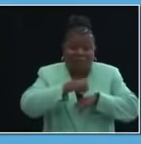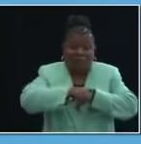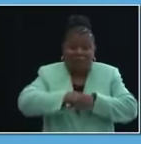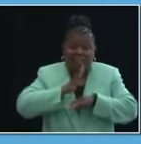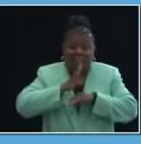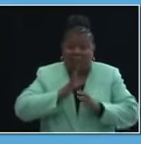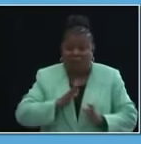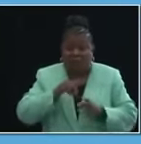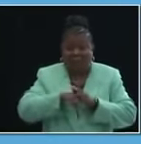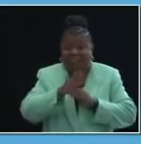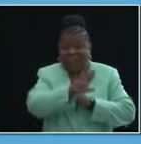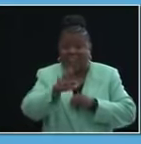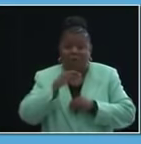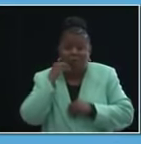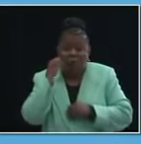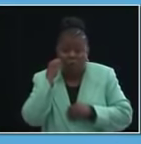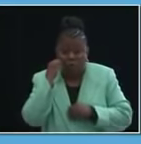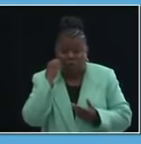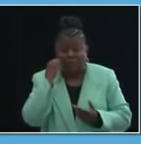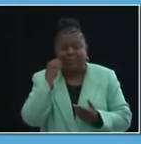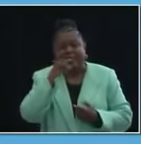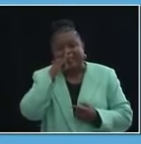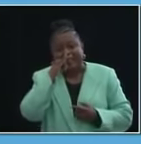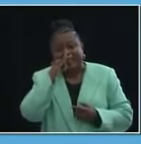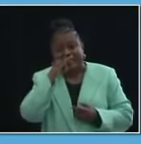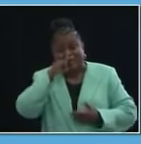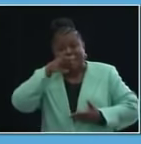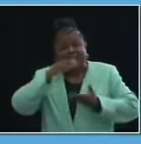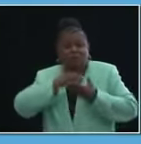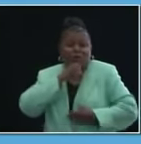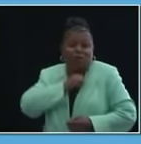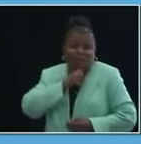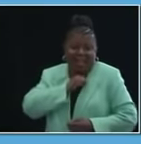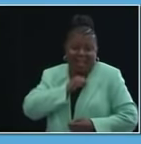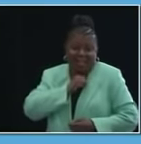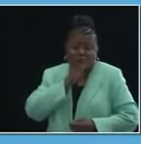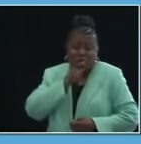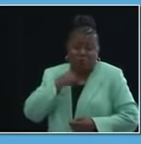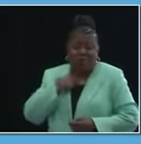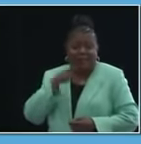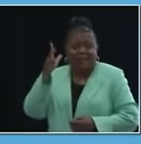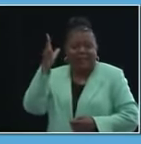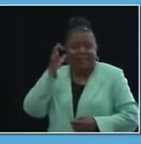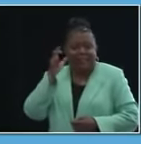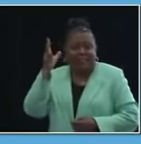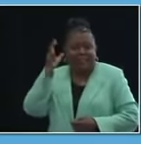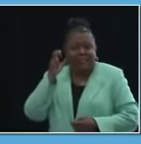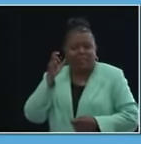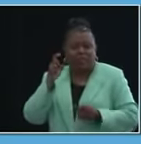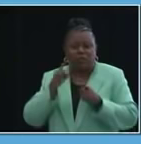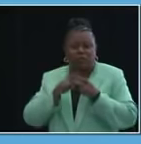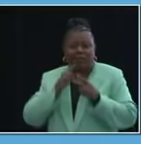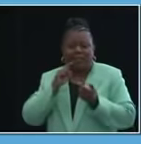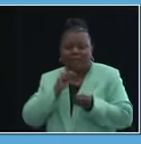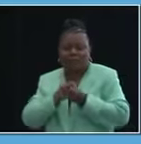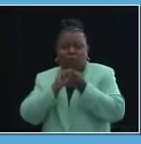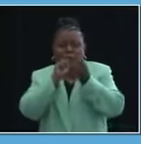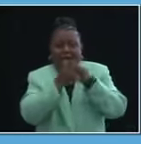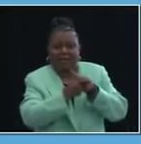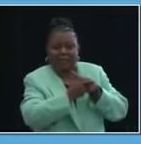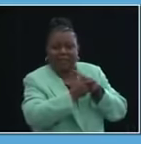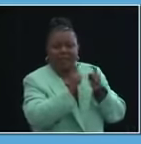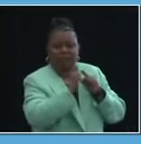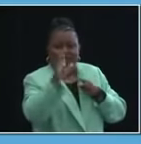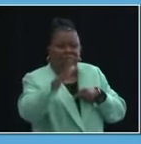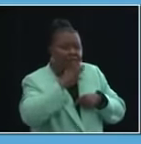speaker in their home, kids my daughter's age, who had to listen to and then translate for